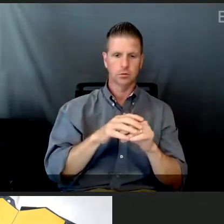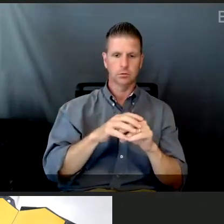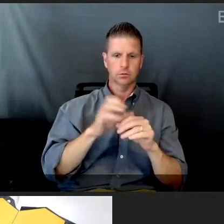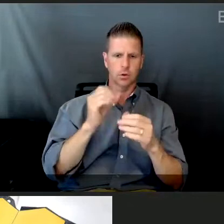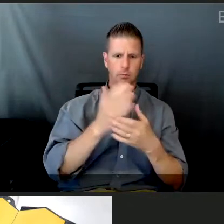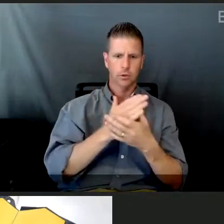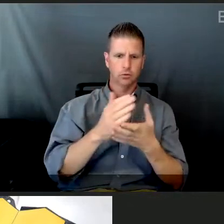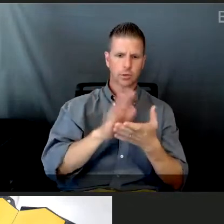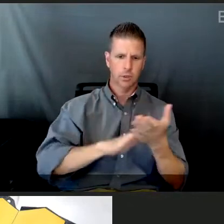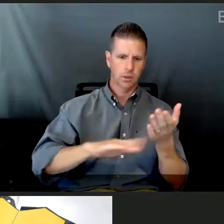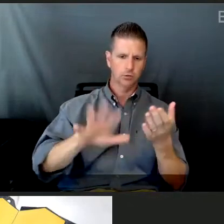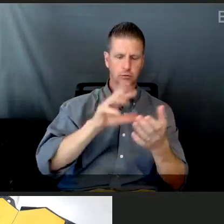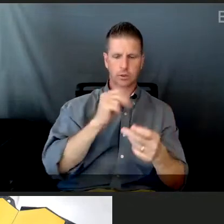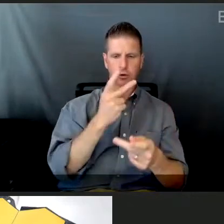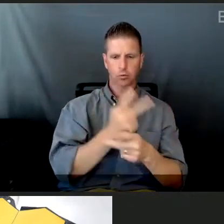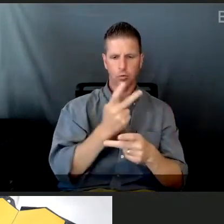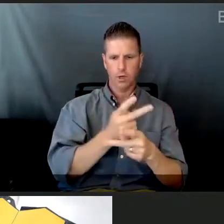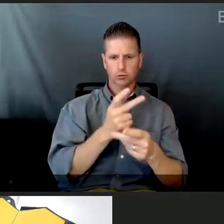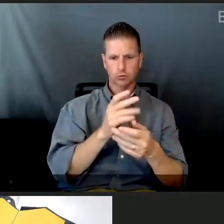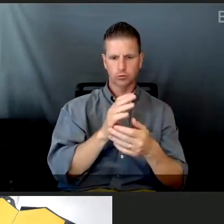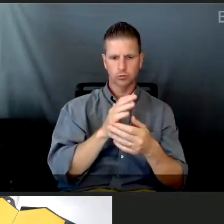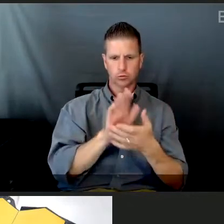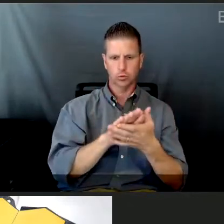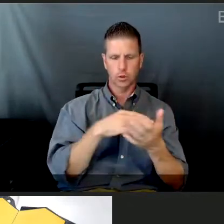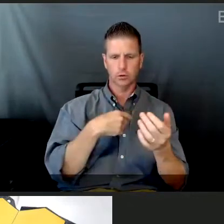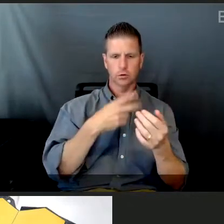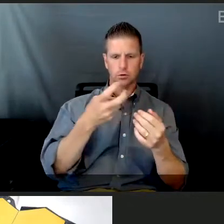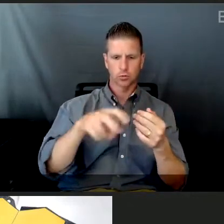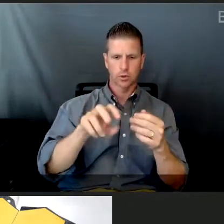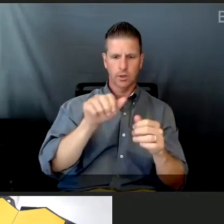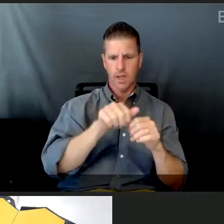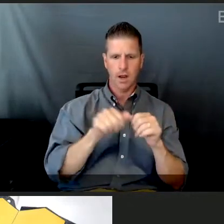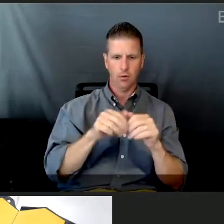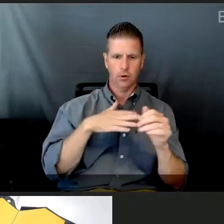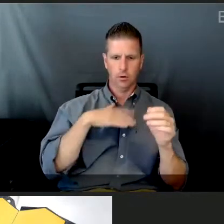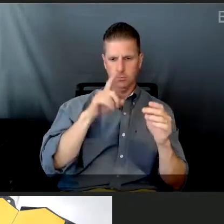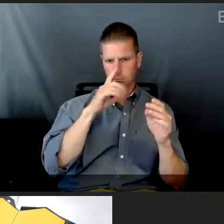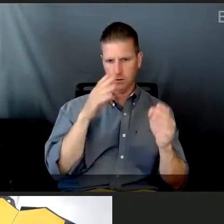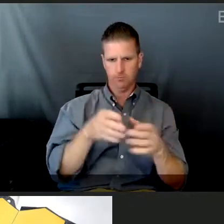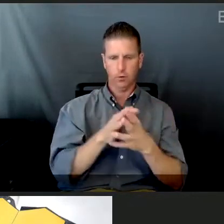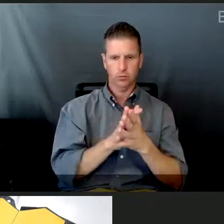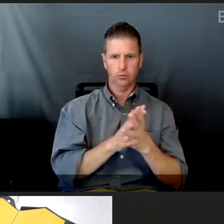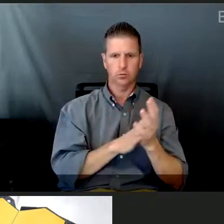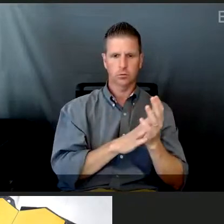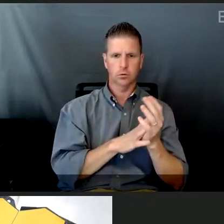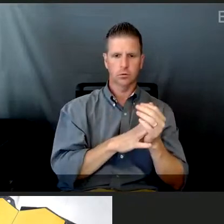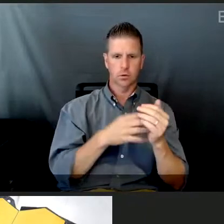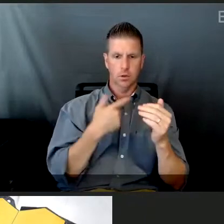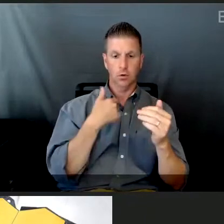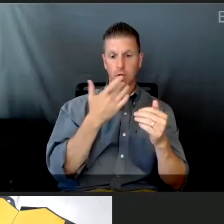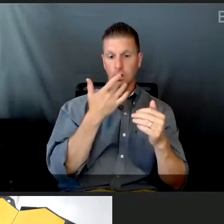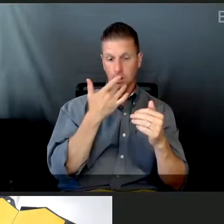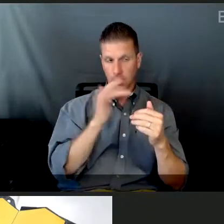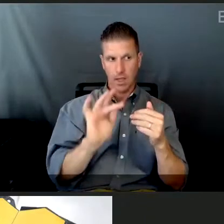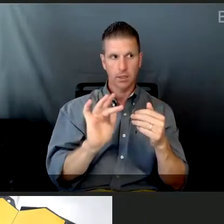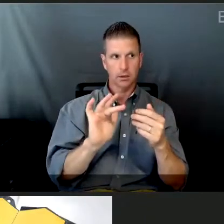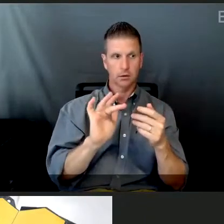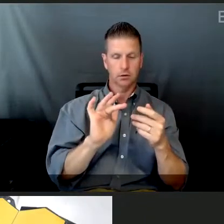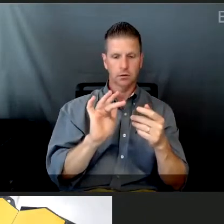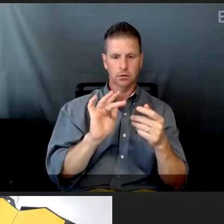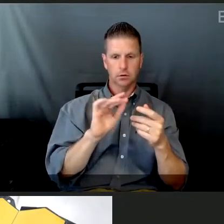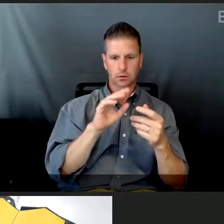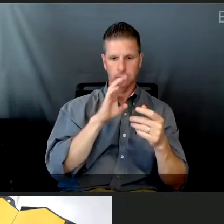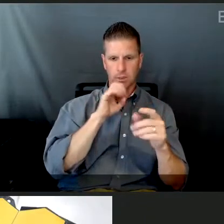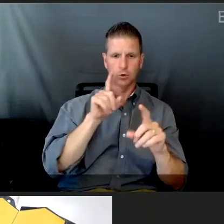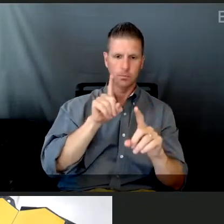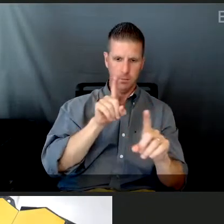between college and graduate school, I switched the area of my focus. And I was super lucky to be really well